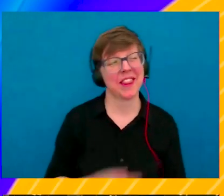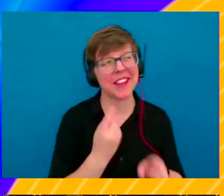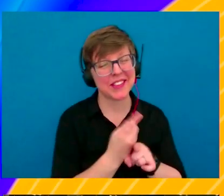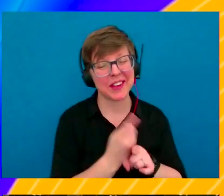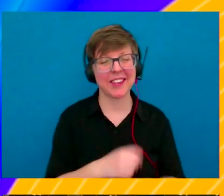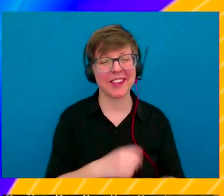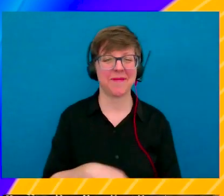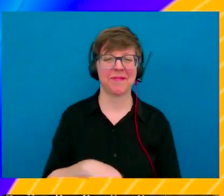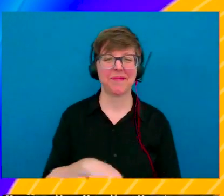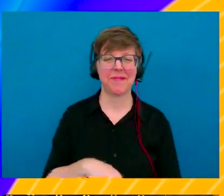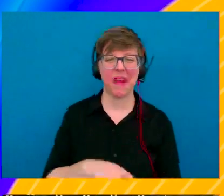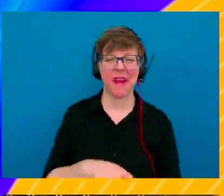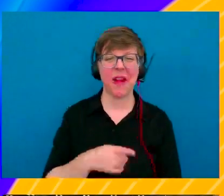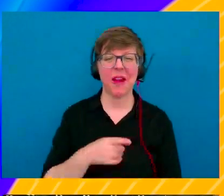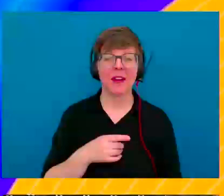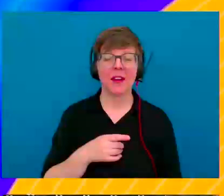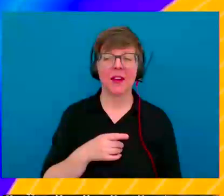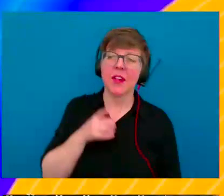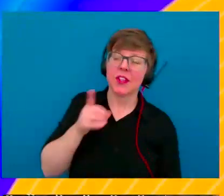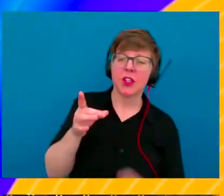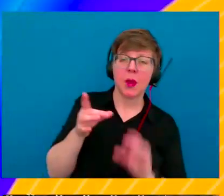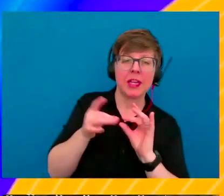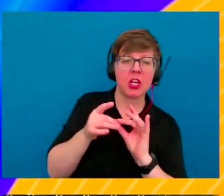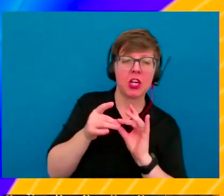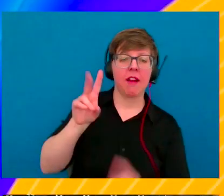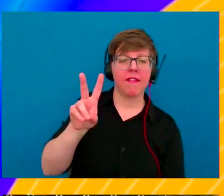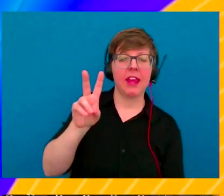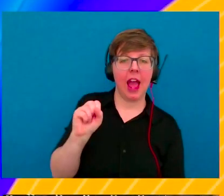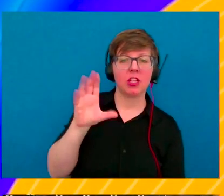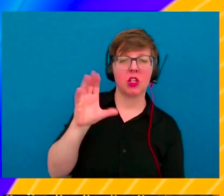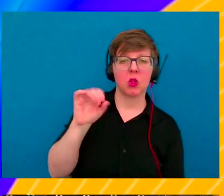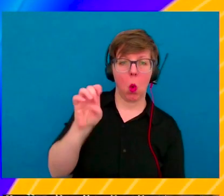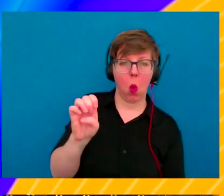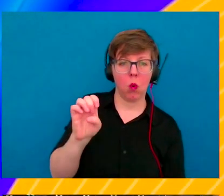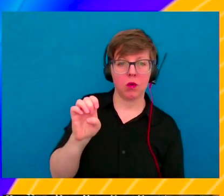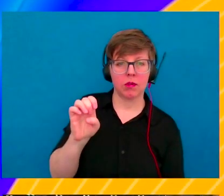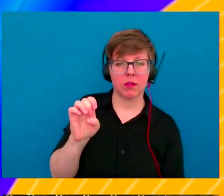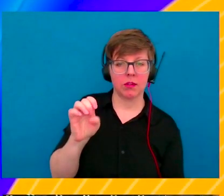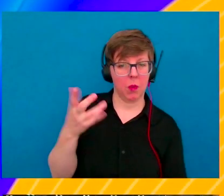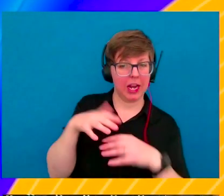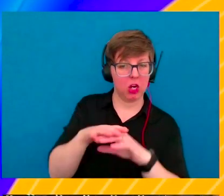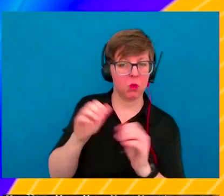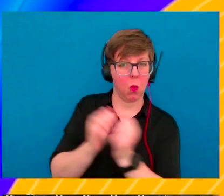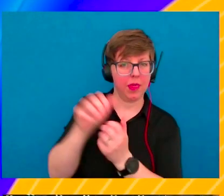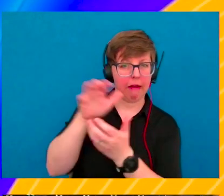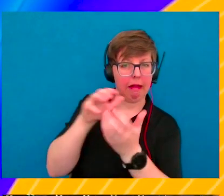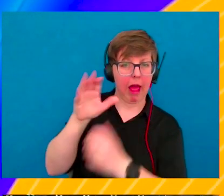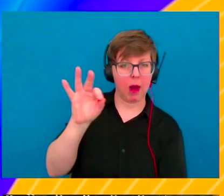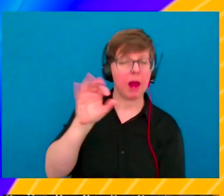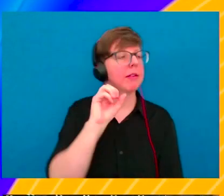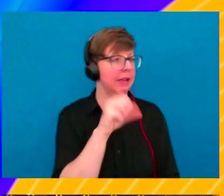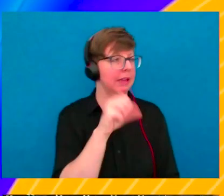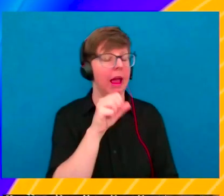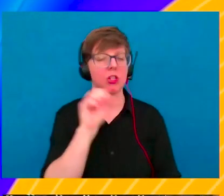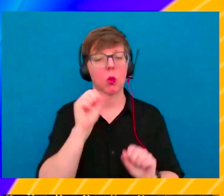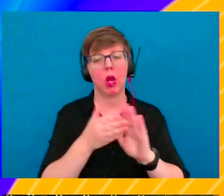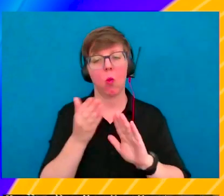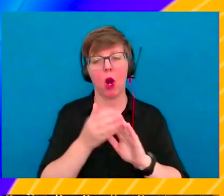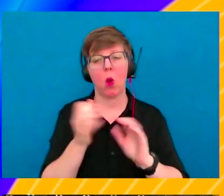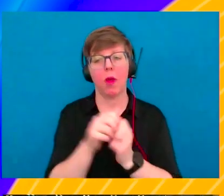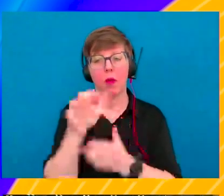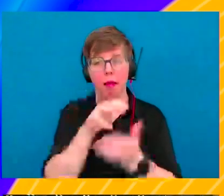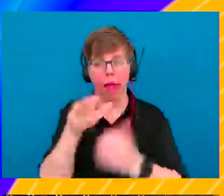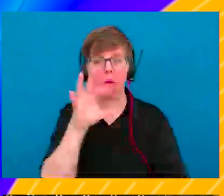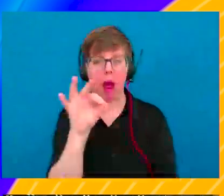there's integration with Cloud9 as well. Yeah, you can run this in the browser with Cloud9. You can use like JetBrains IDs as well. So it's